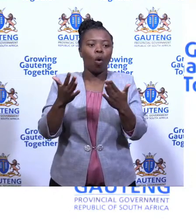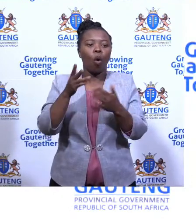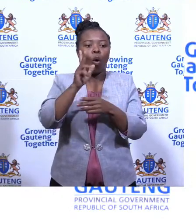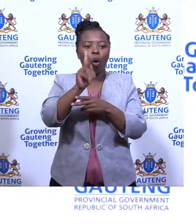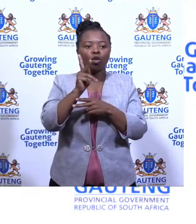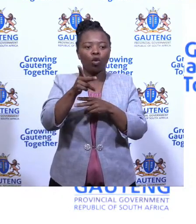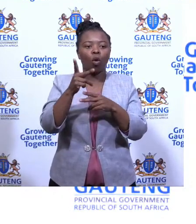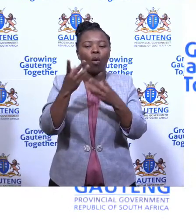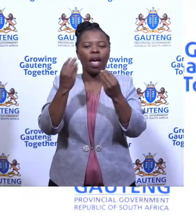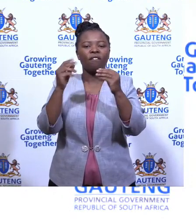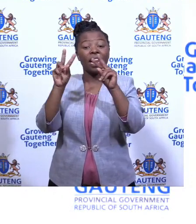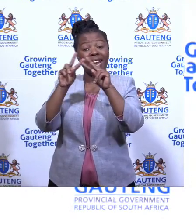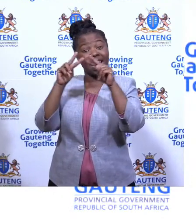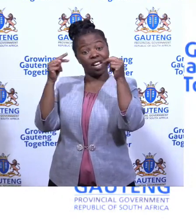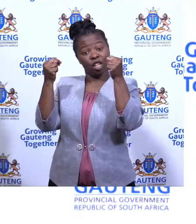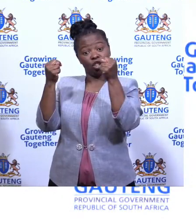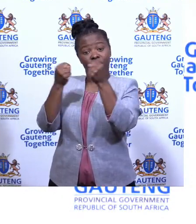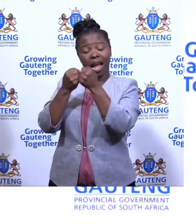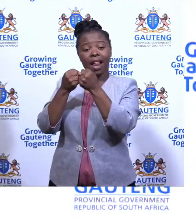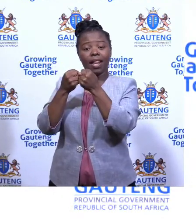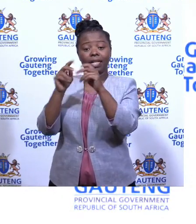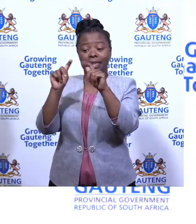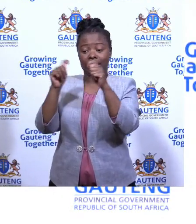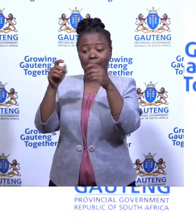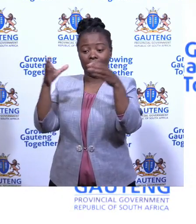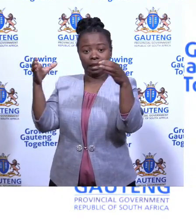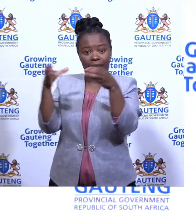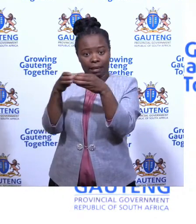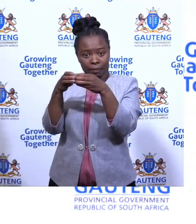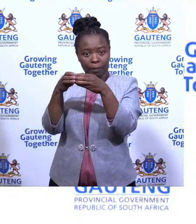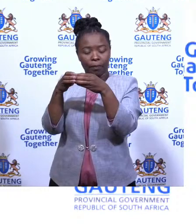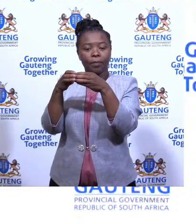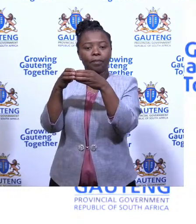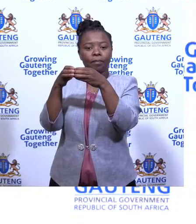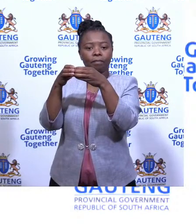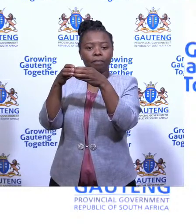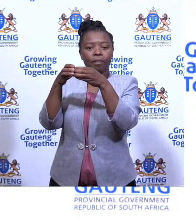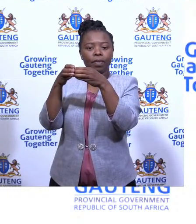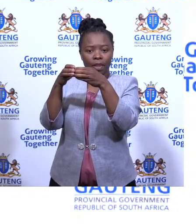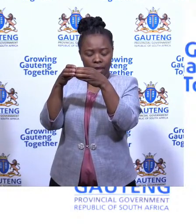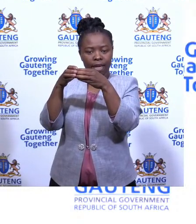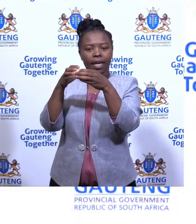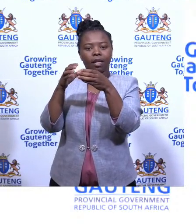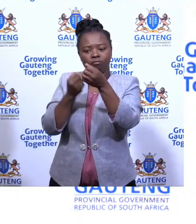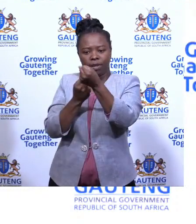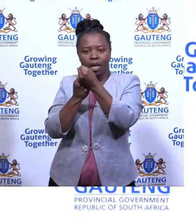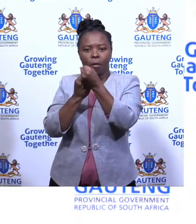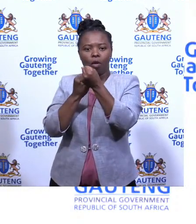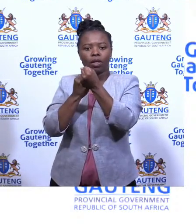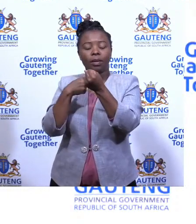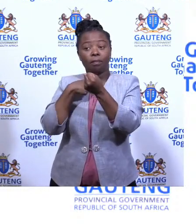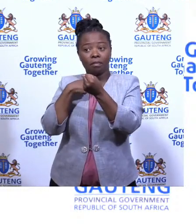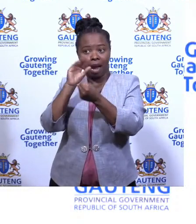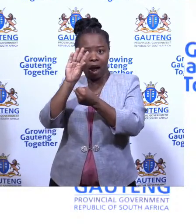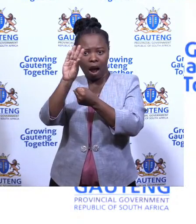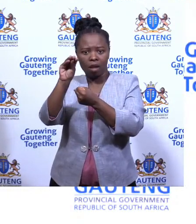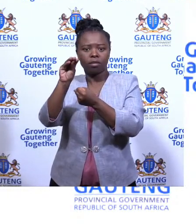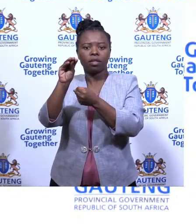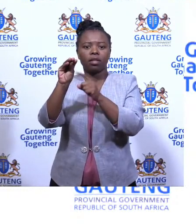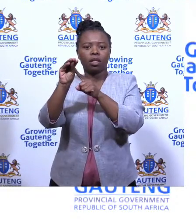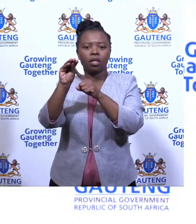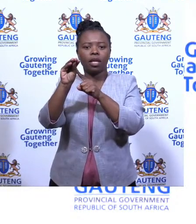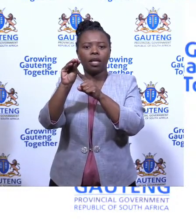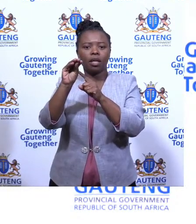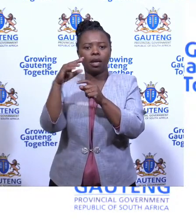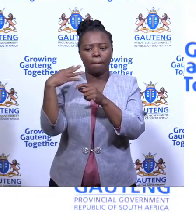a national infrastructure team seconded at my request by the Minister of Health. In